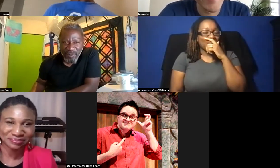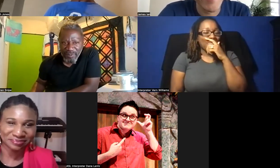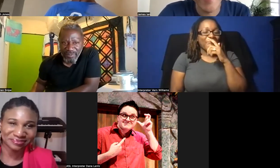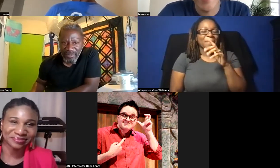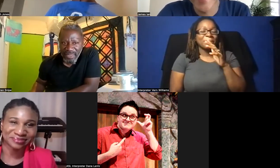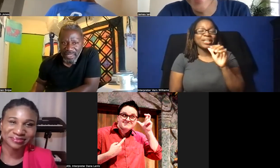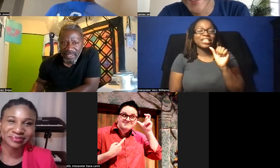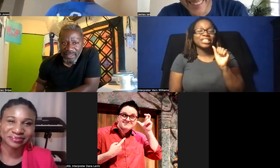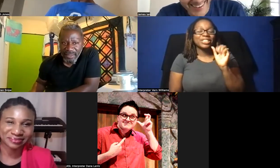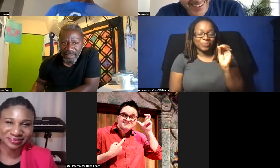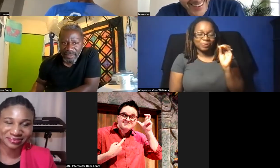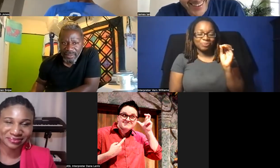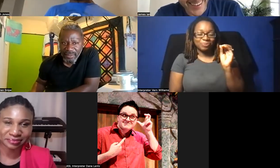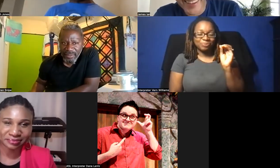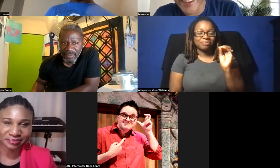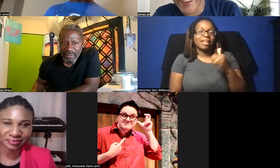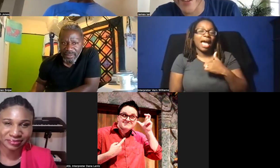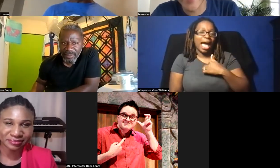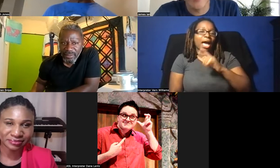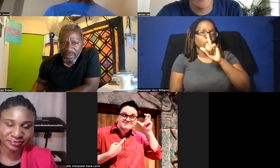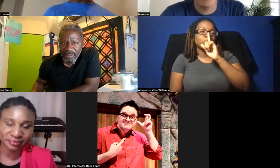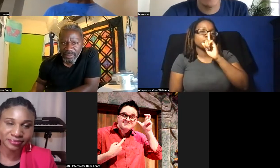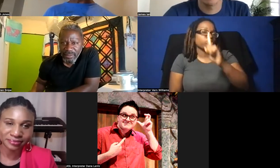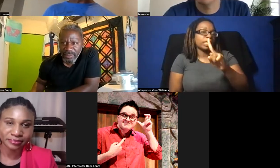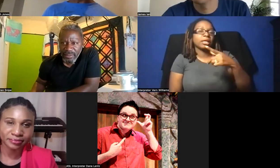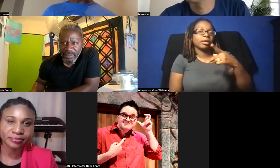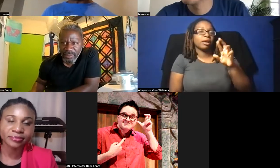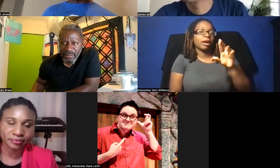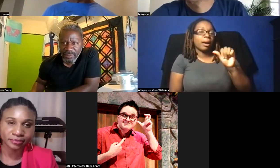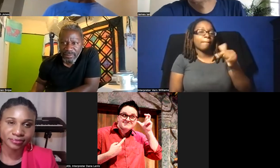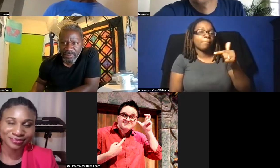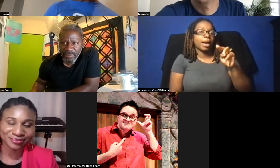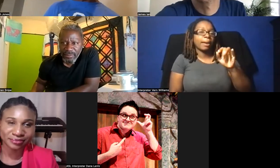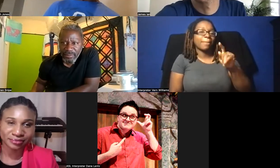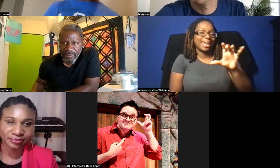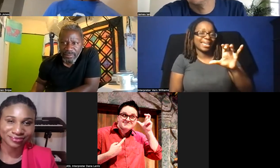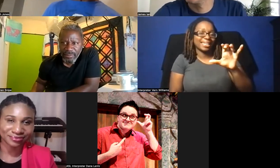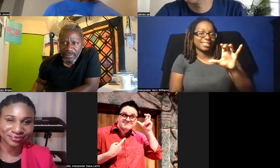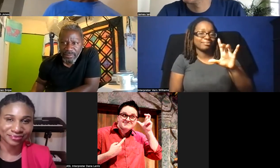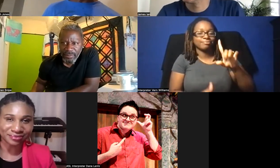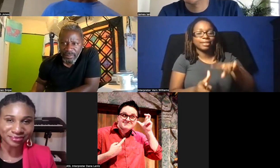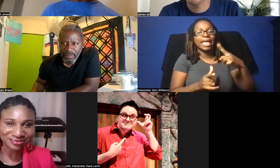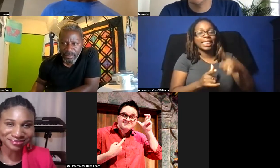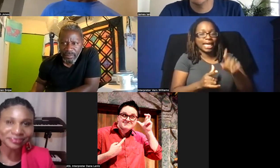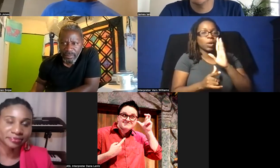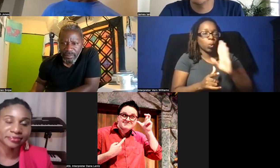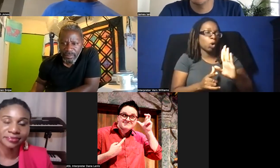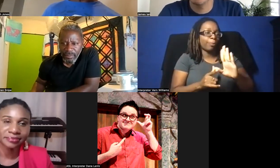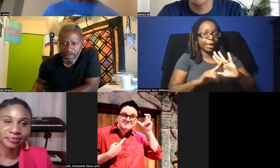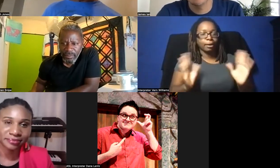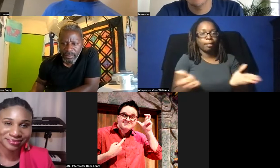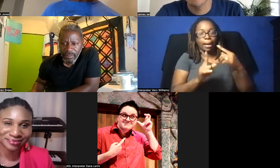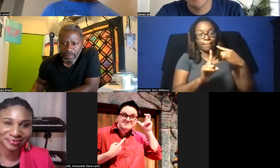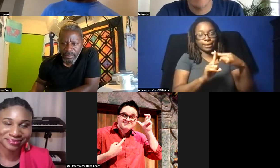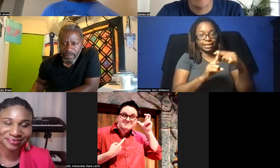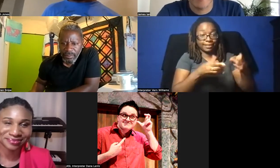so. I'm gonna be real pragmatic at the first part, and then be aspirational at